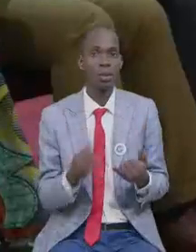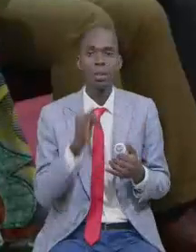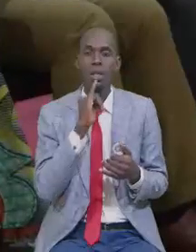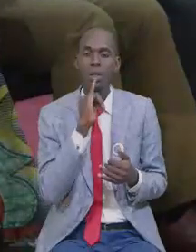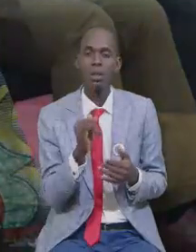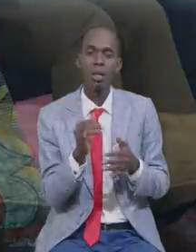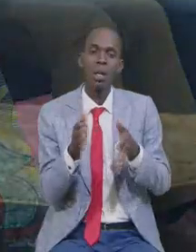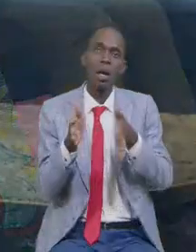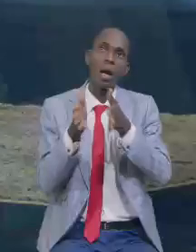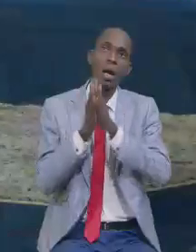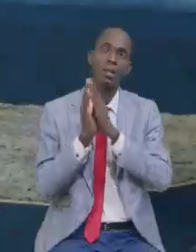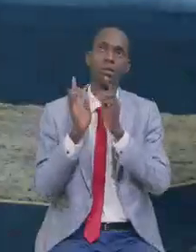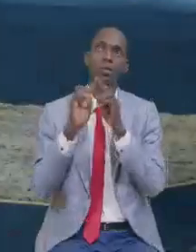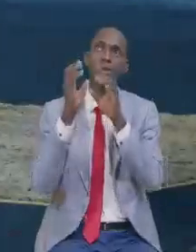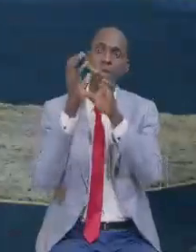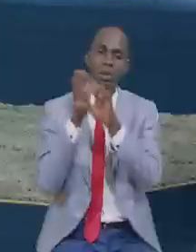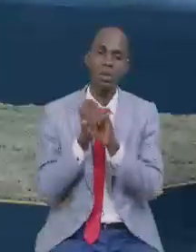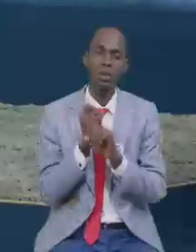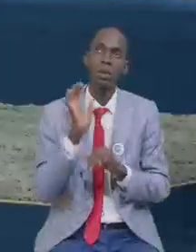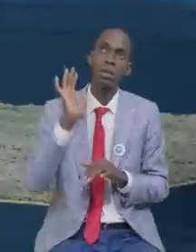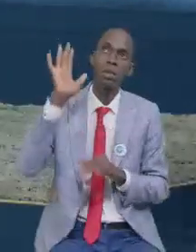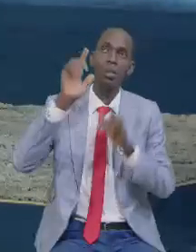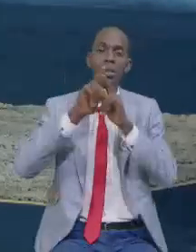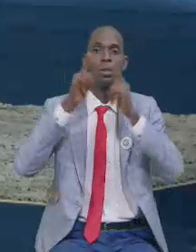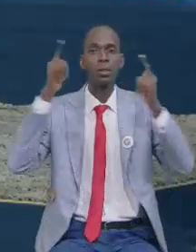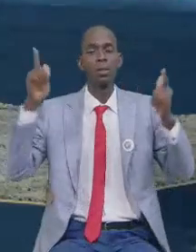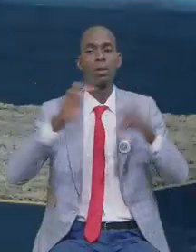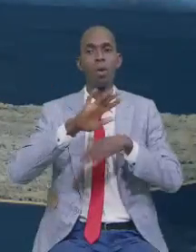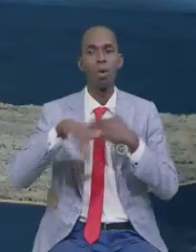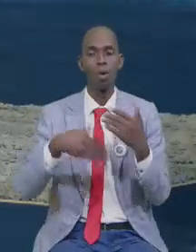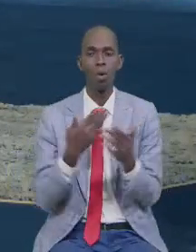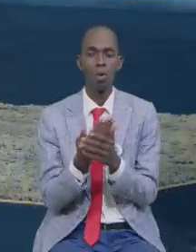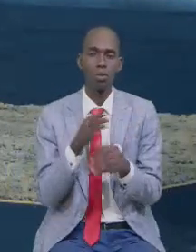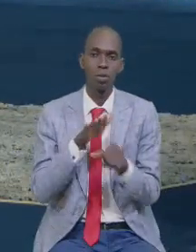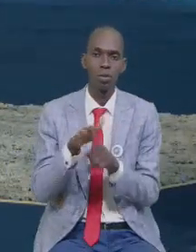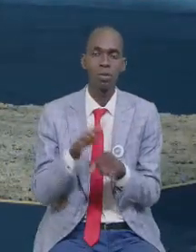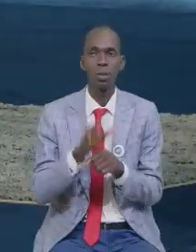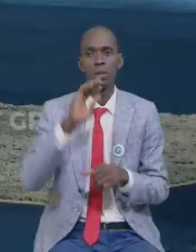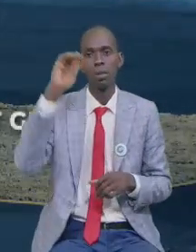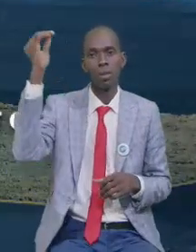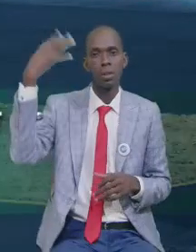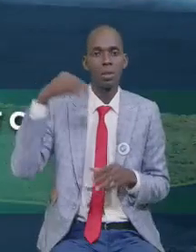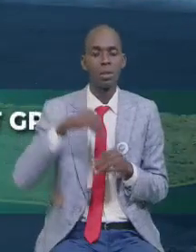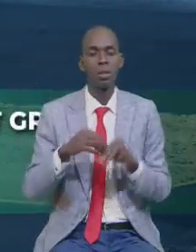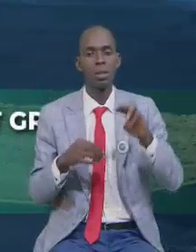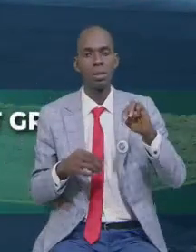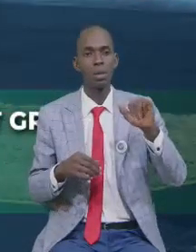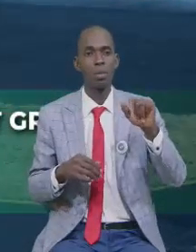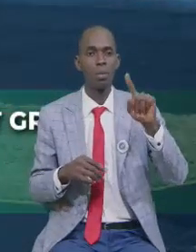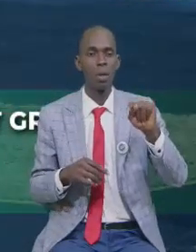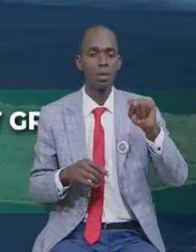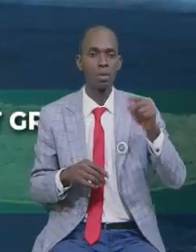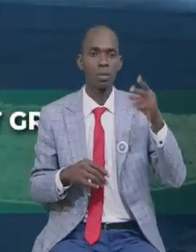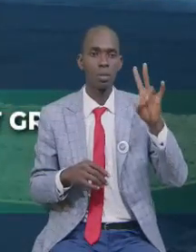to receive His great, all sufficient grace. In Matthew chapter 7, we're looking